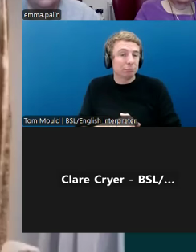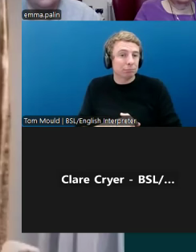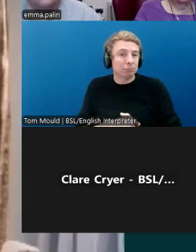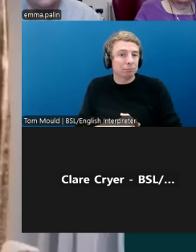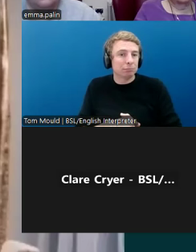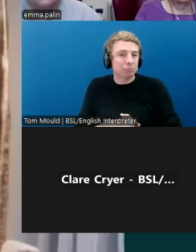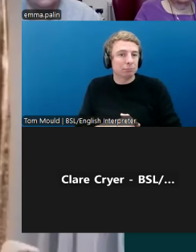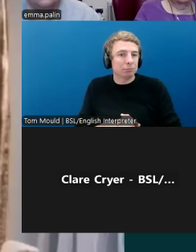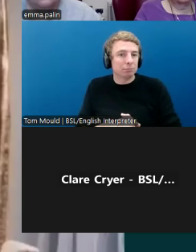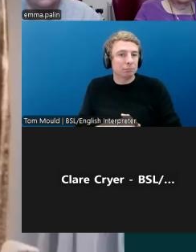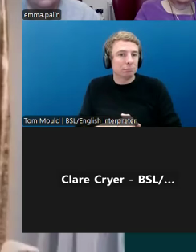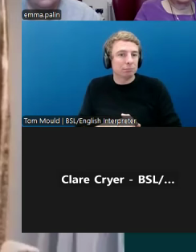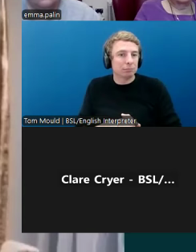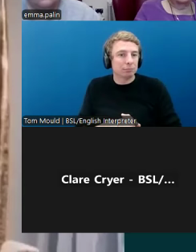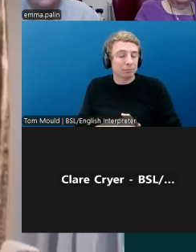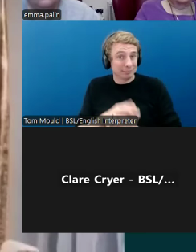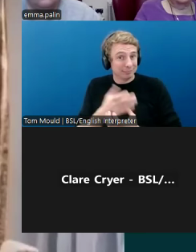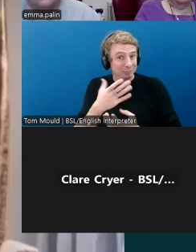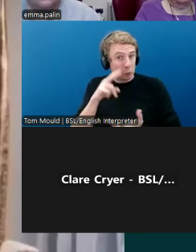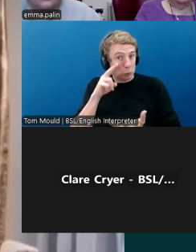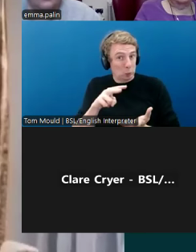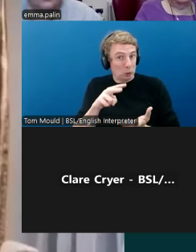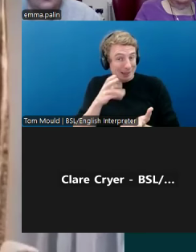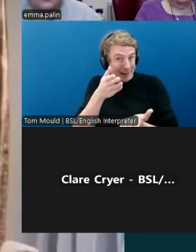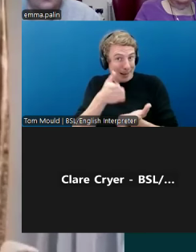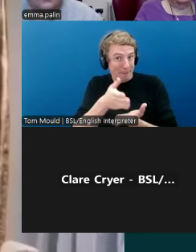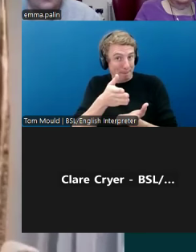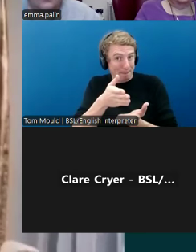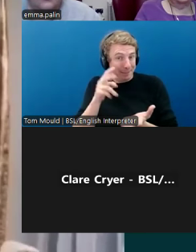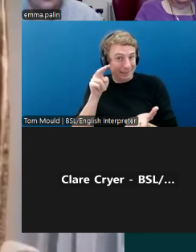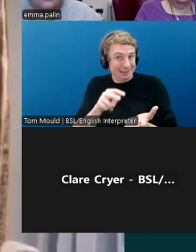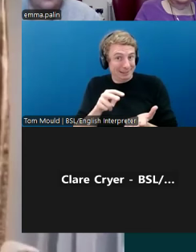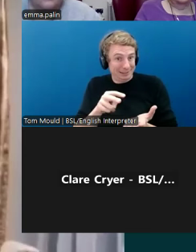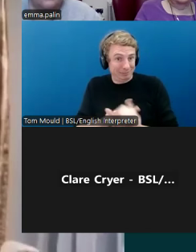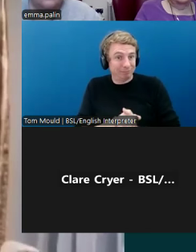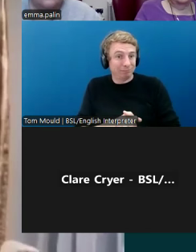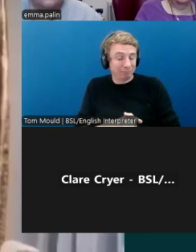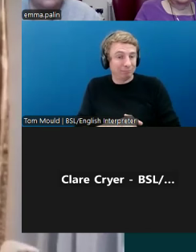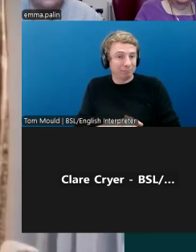I think so, vaguely, yeah. Would you like to see it and Yeah, display as I a would. trophy? Yeah.